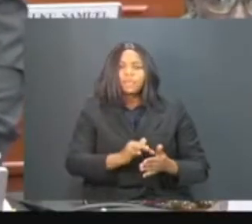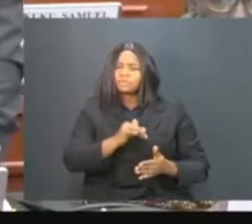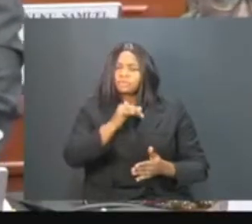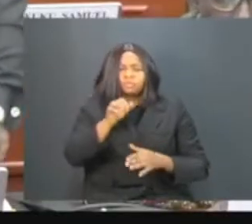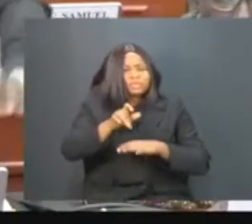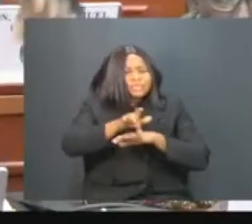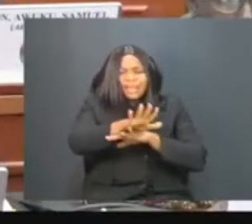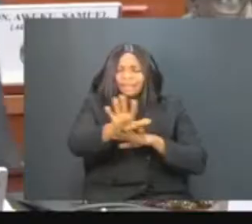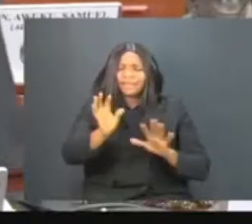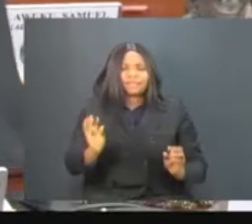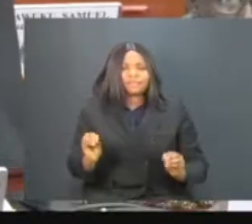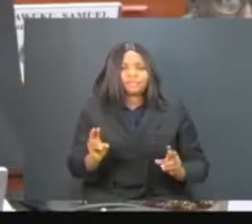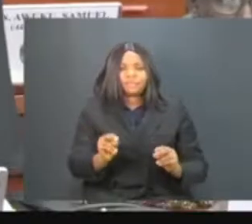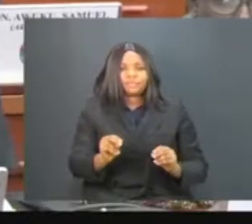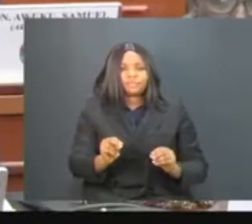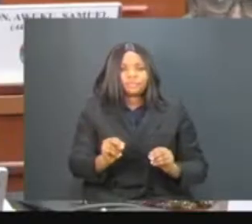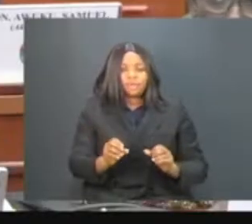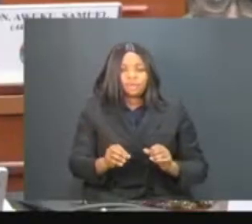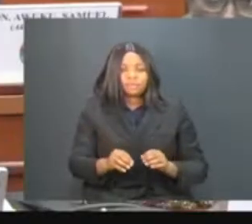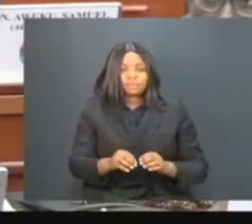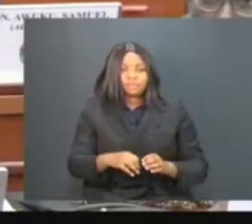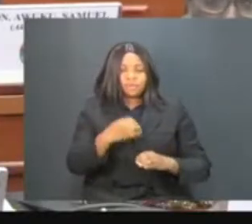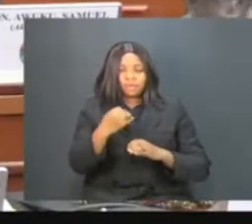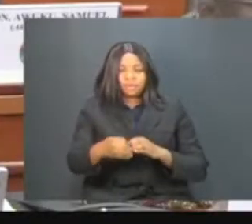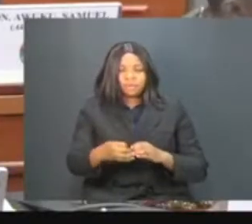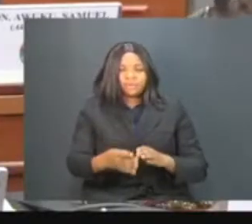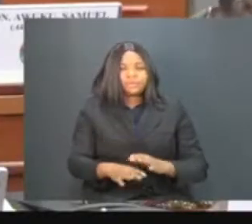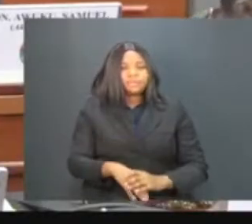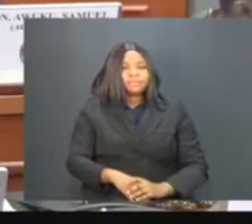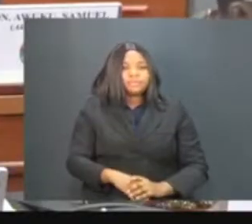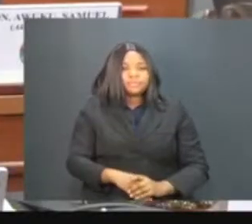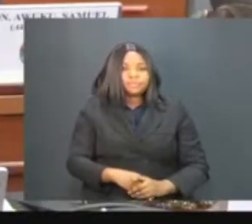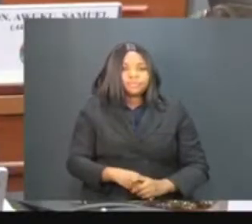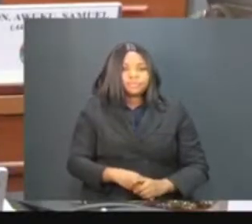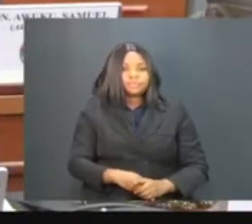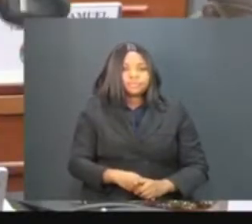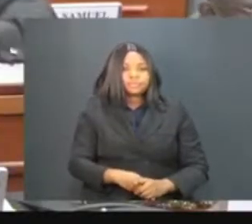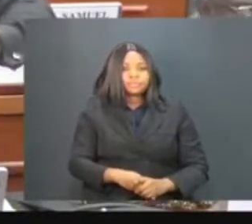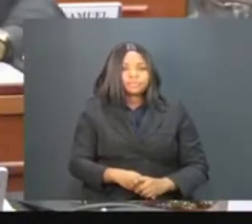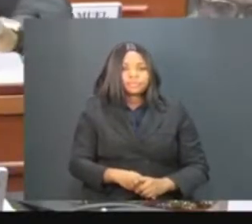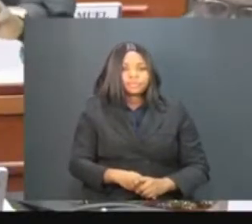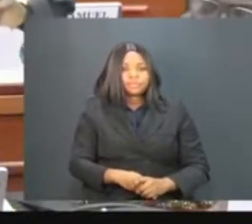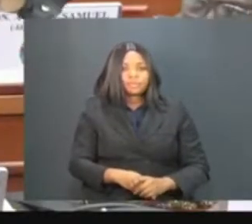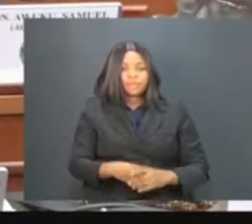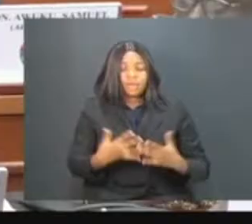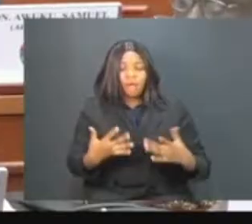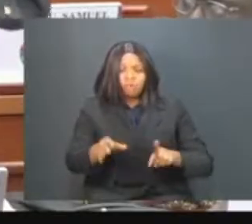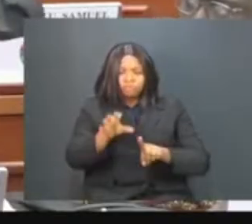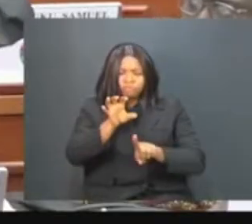not. That's what I want to conclude by submitting. And I do so forcefully.